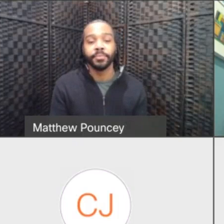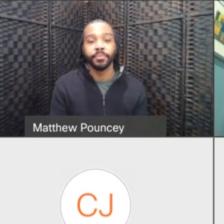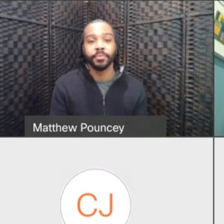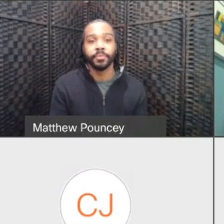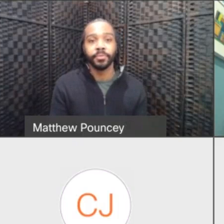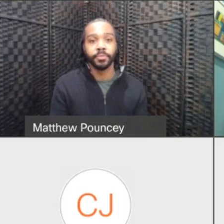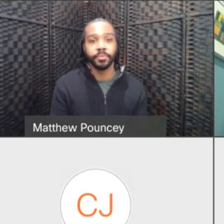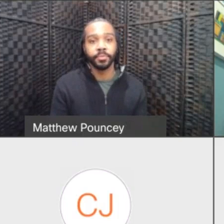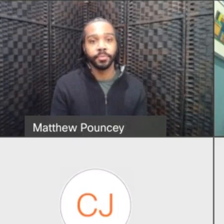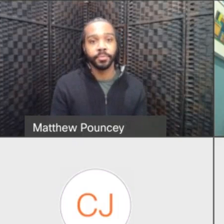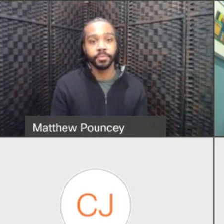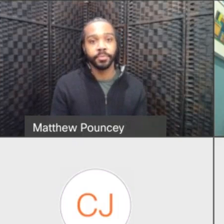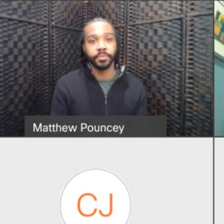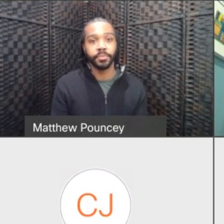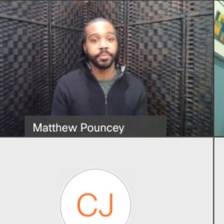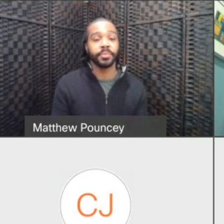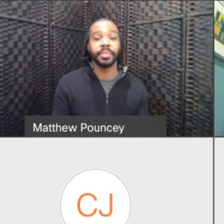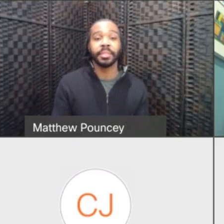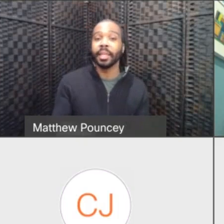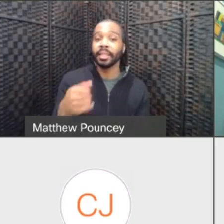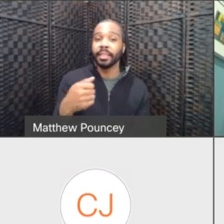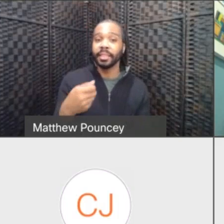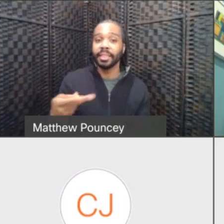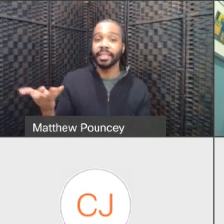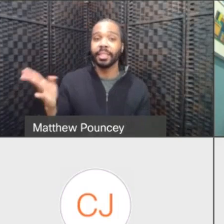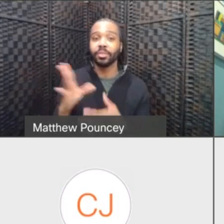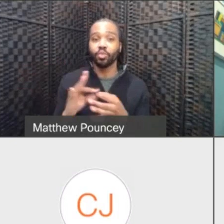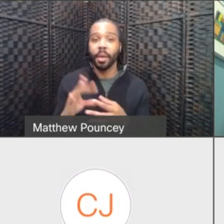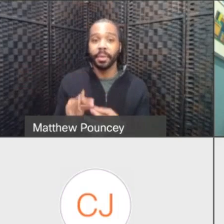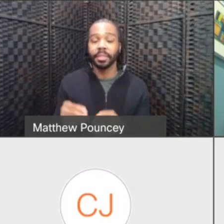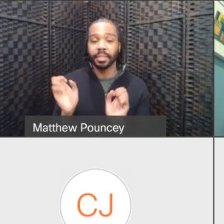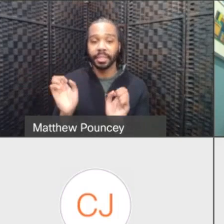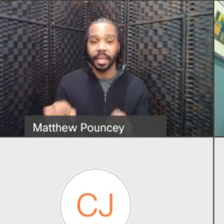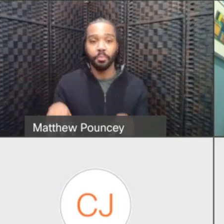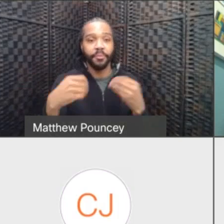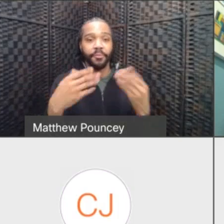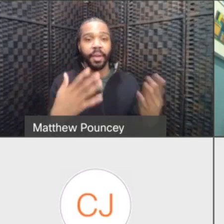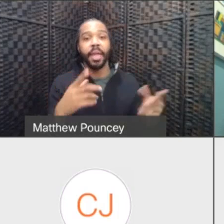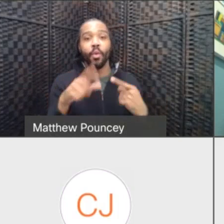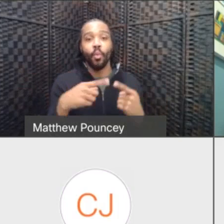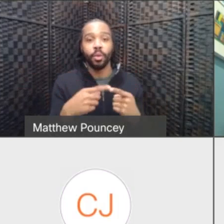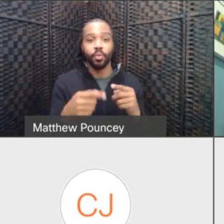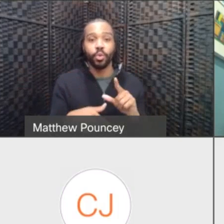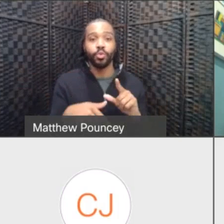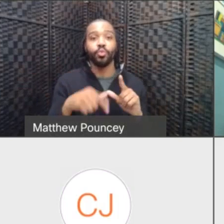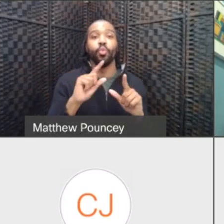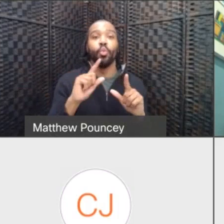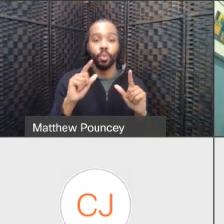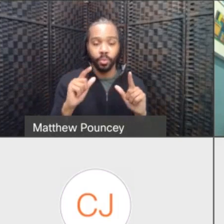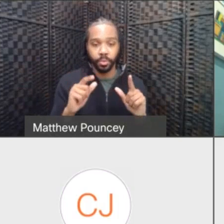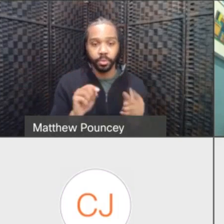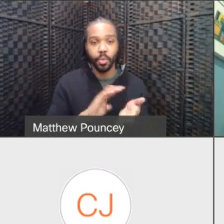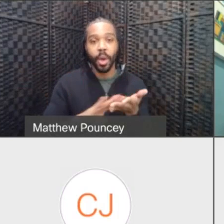These are comments that can be provided as we renew the waiver. I think that the explanation of that